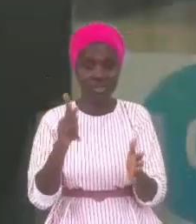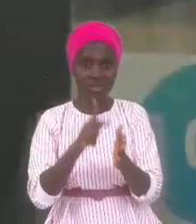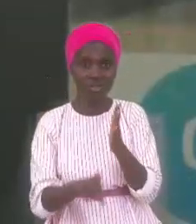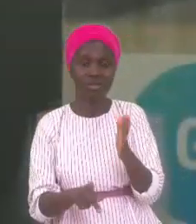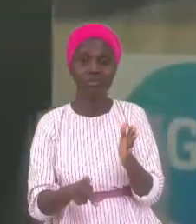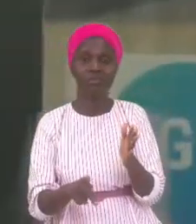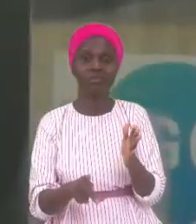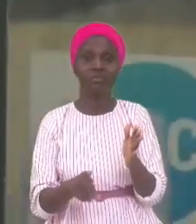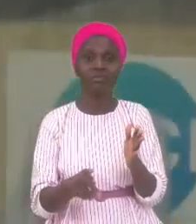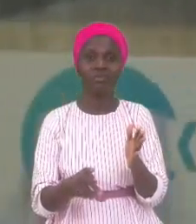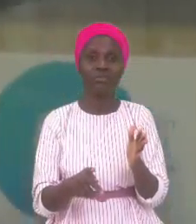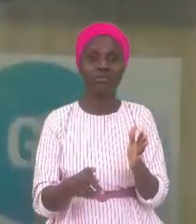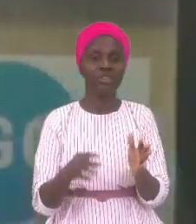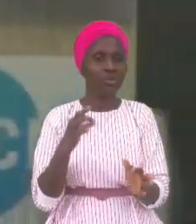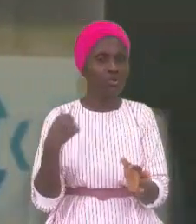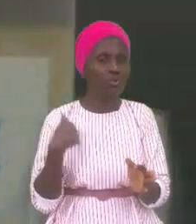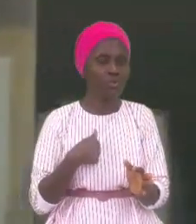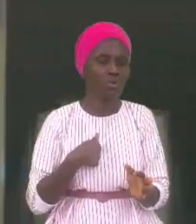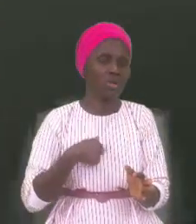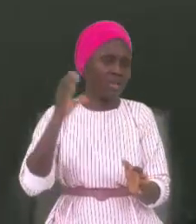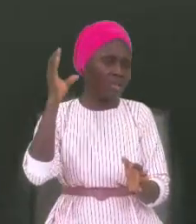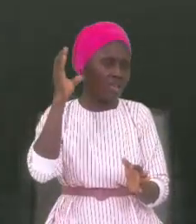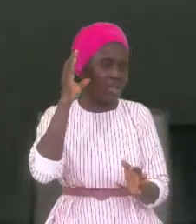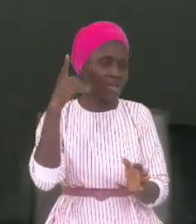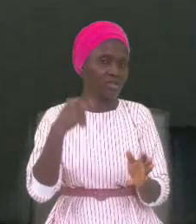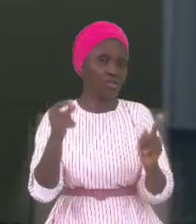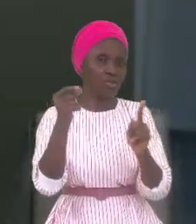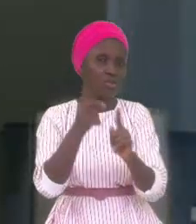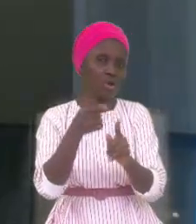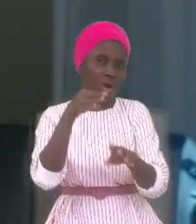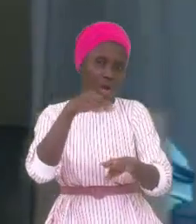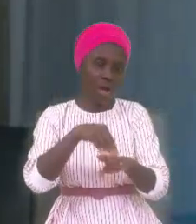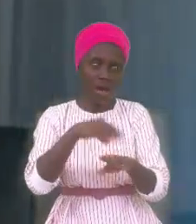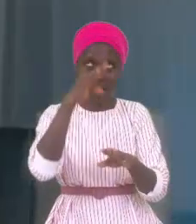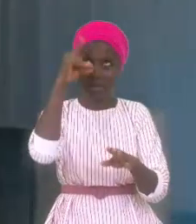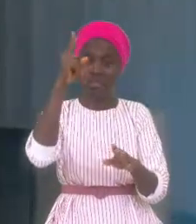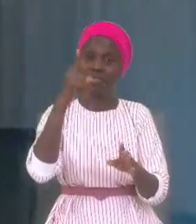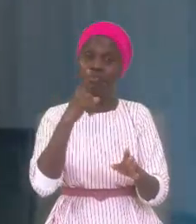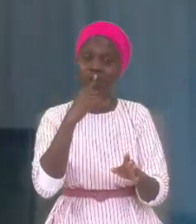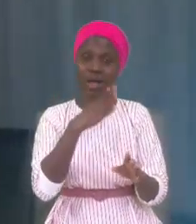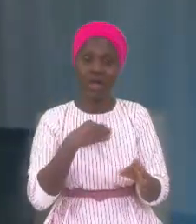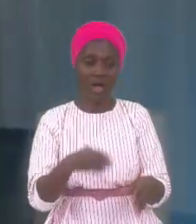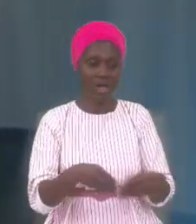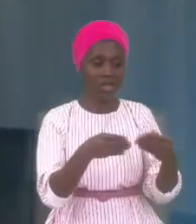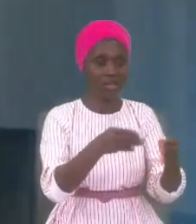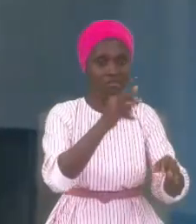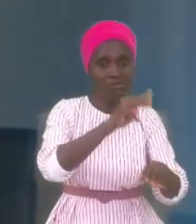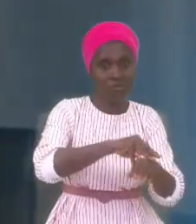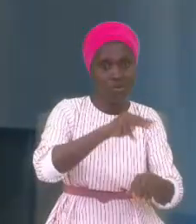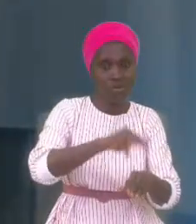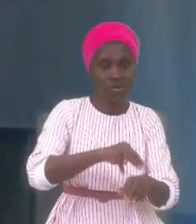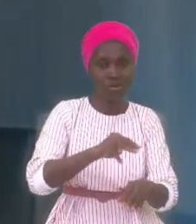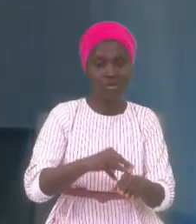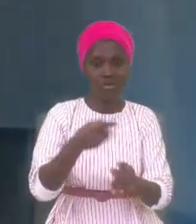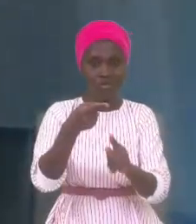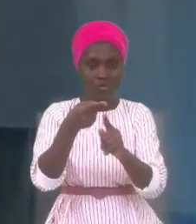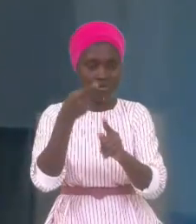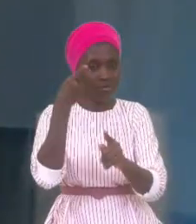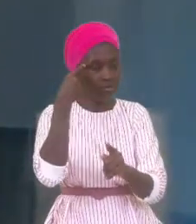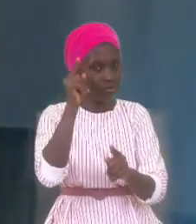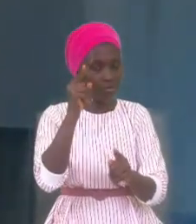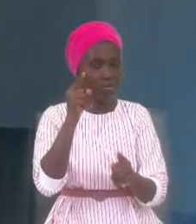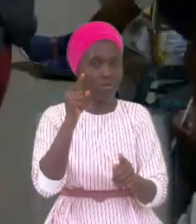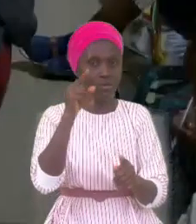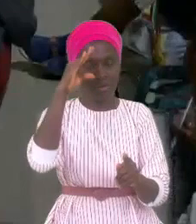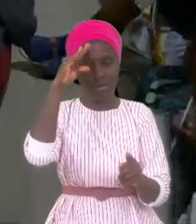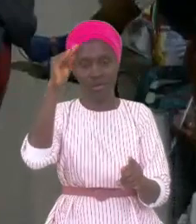we'll hear the word at his mouth and give them warning from me. Verse 18 says, when I say